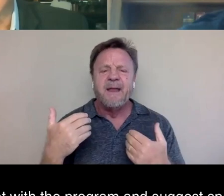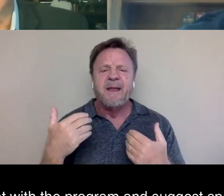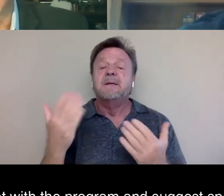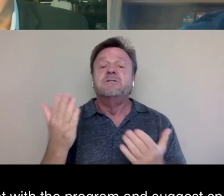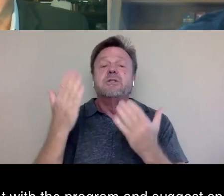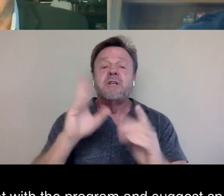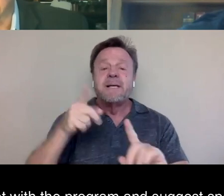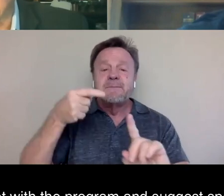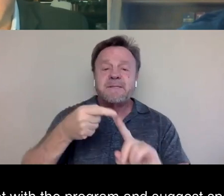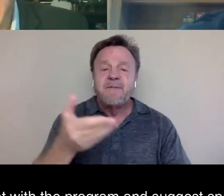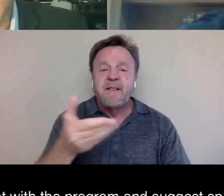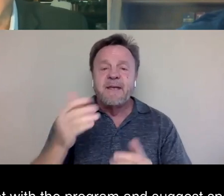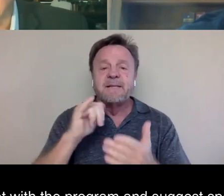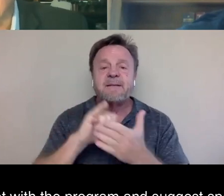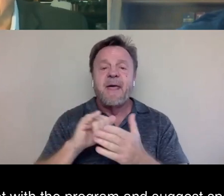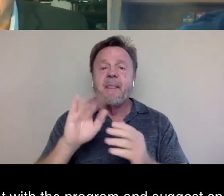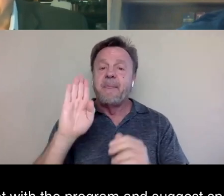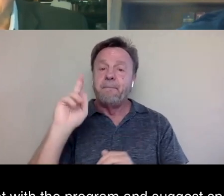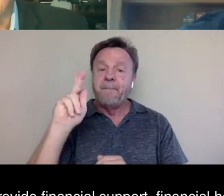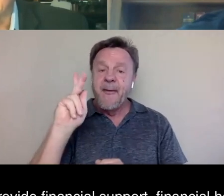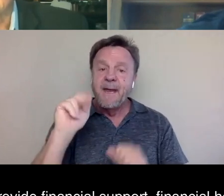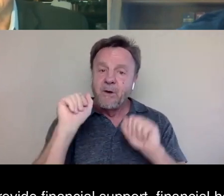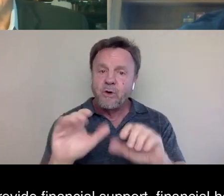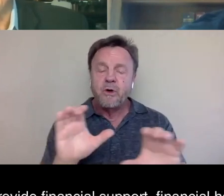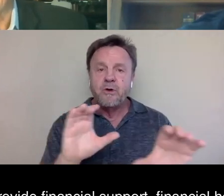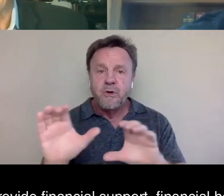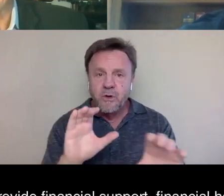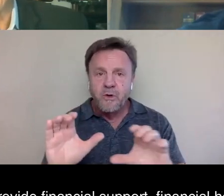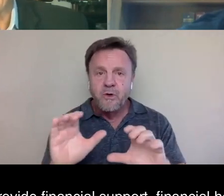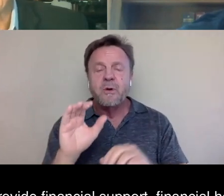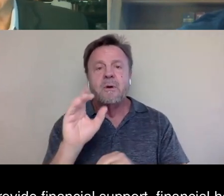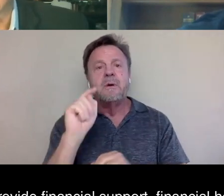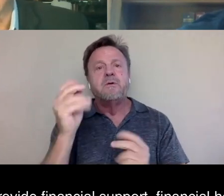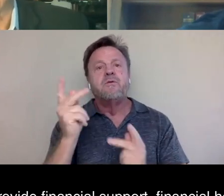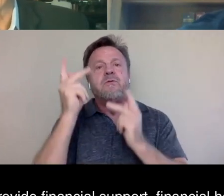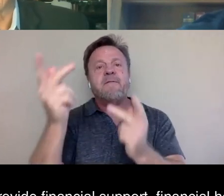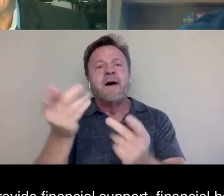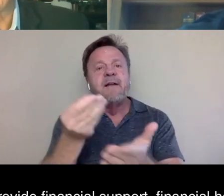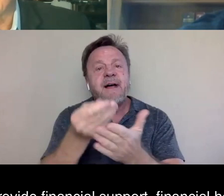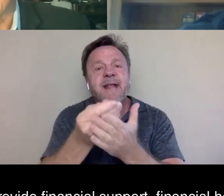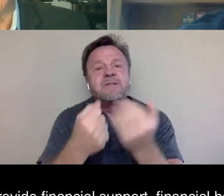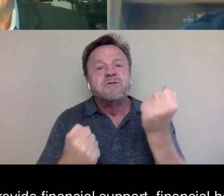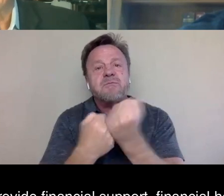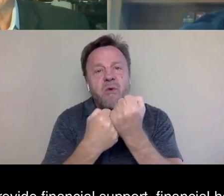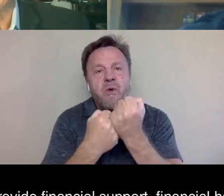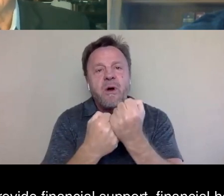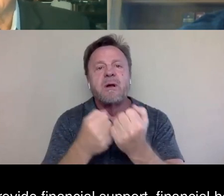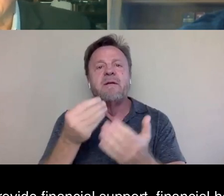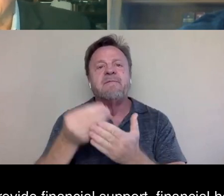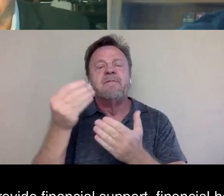that the banks could do to provide financial support, financial help